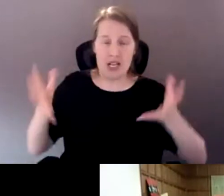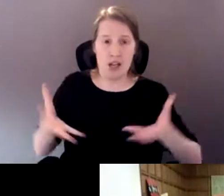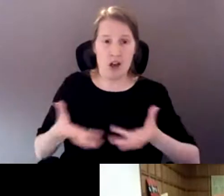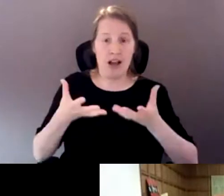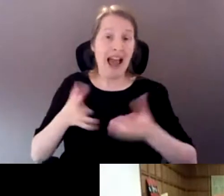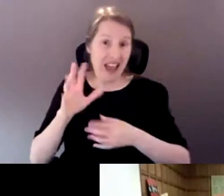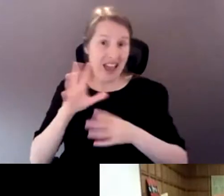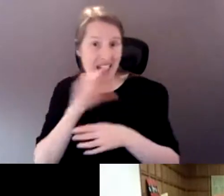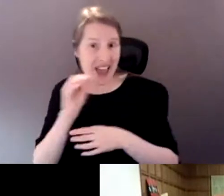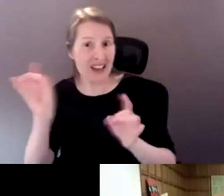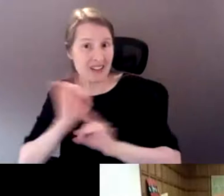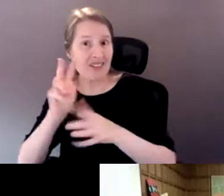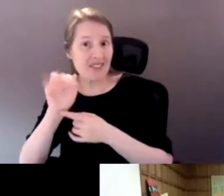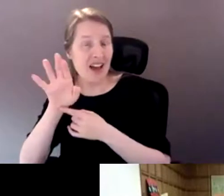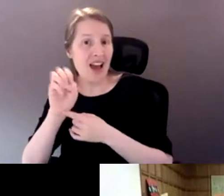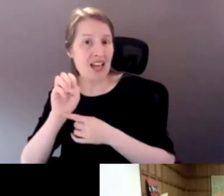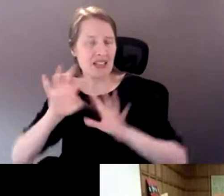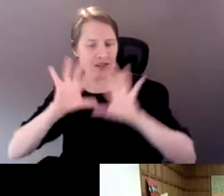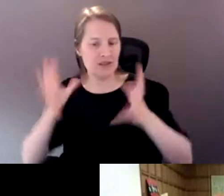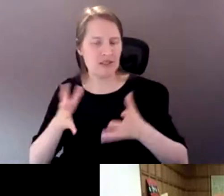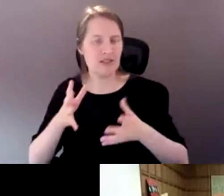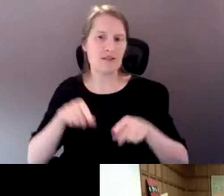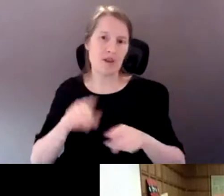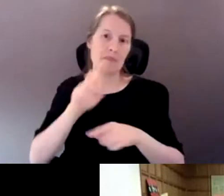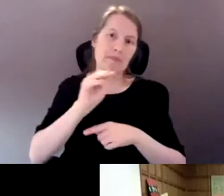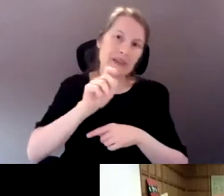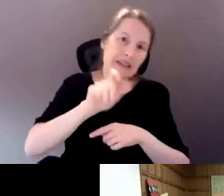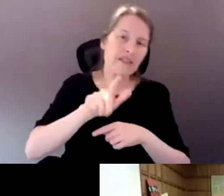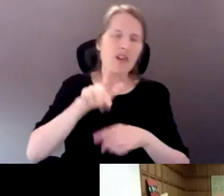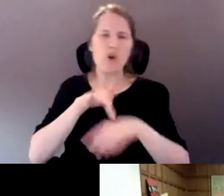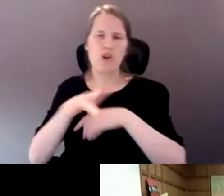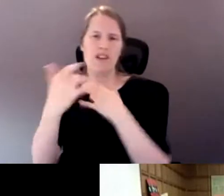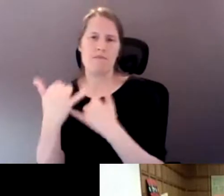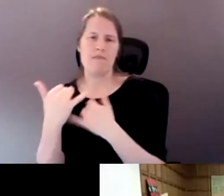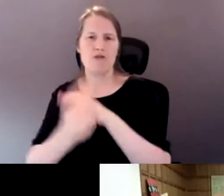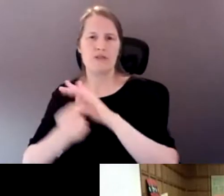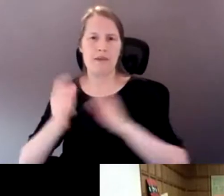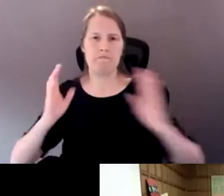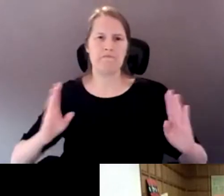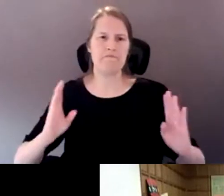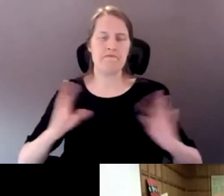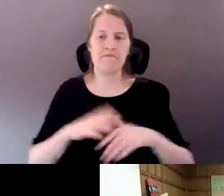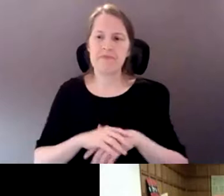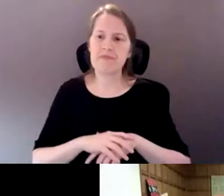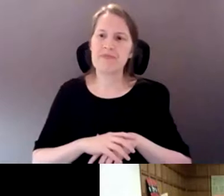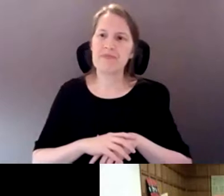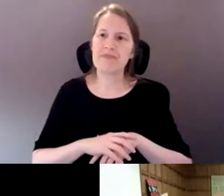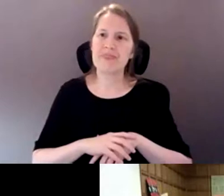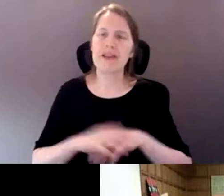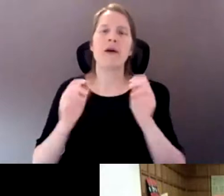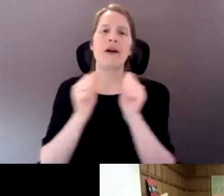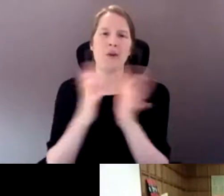and violence has been used in the medieval and early modern worlds. And so without further